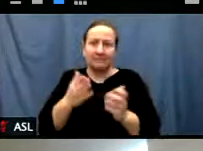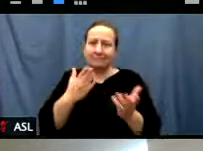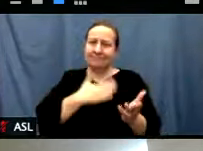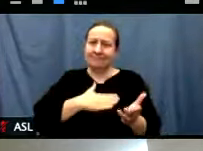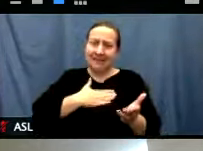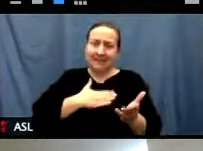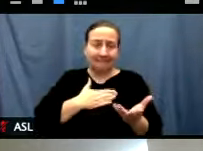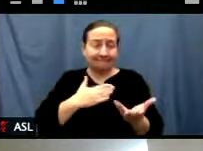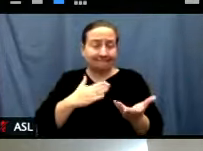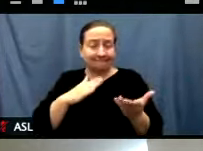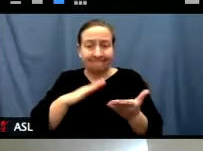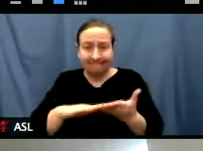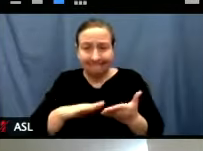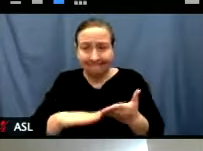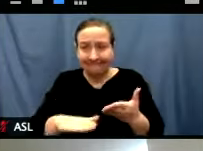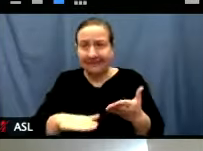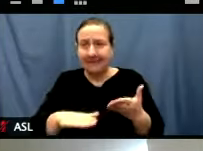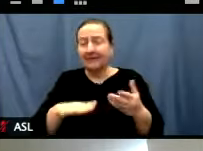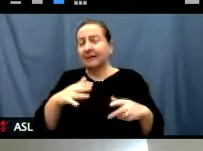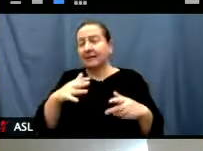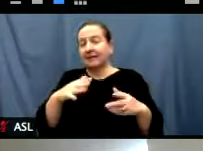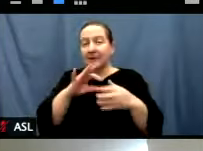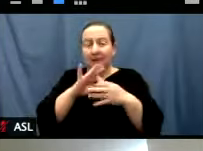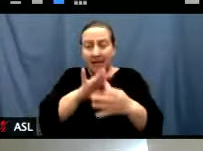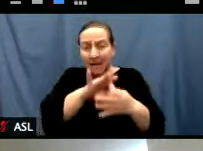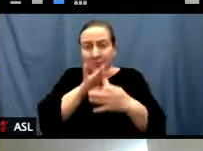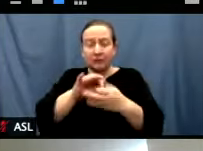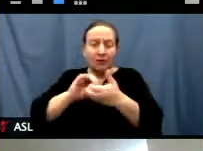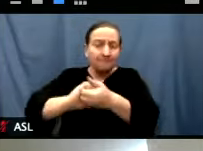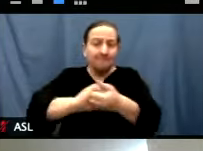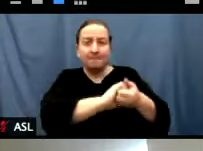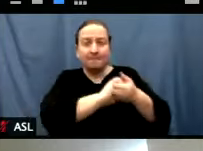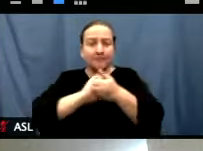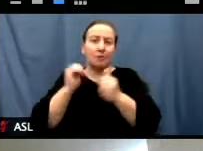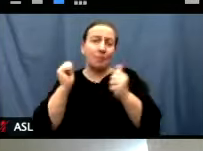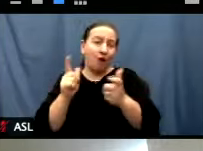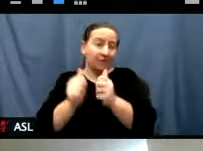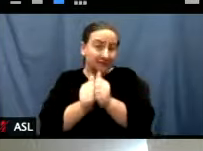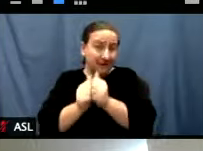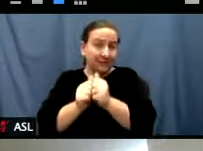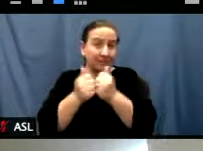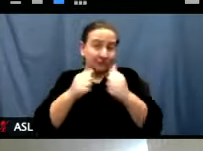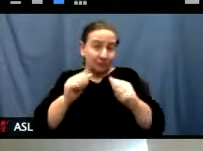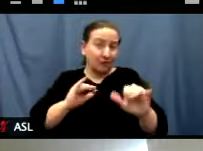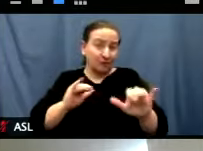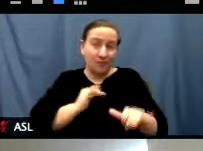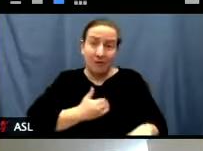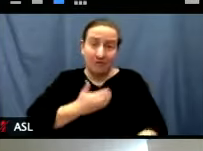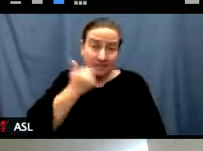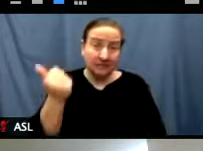and collaboration and partnership. We are all in this together, and we are all doing the best we can.